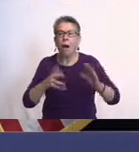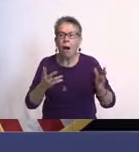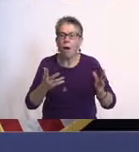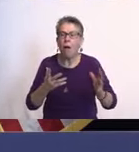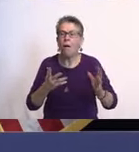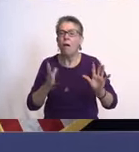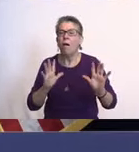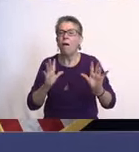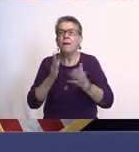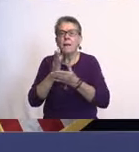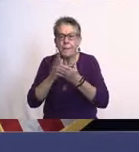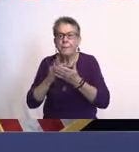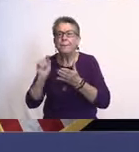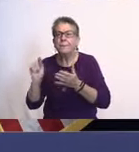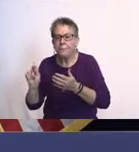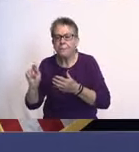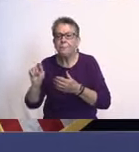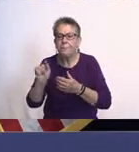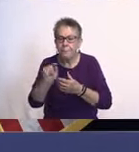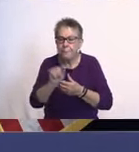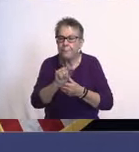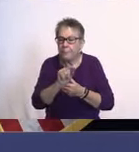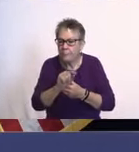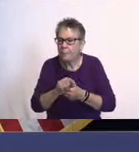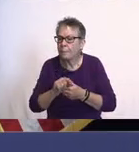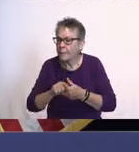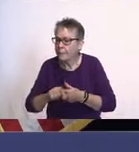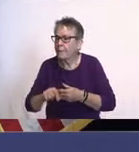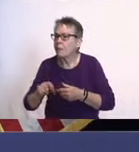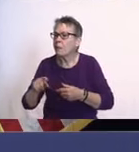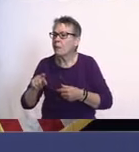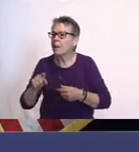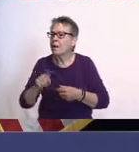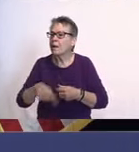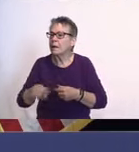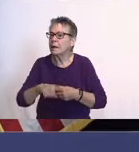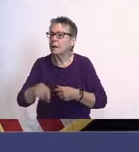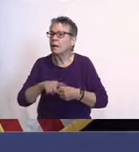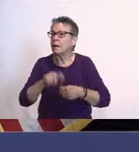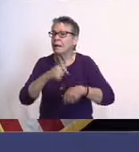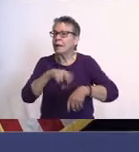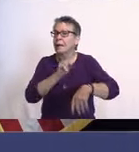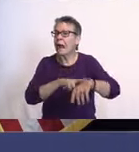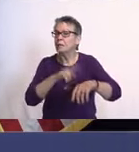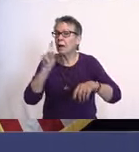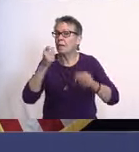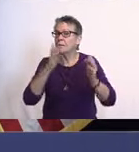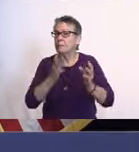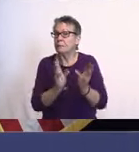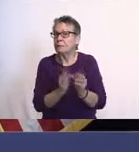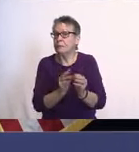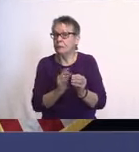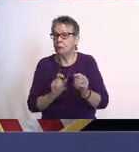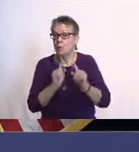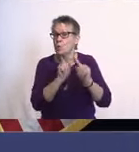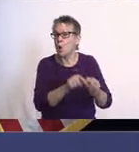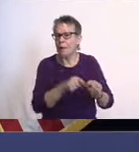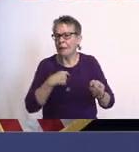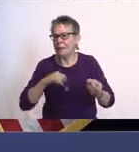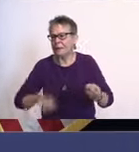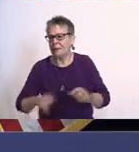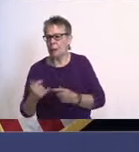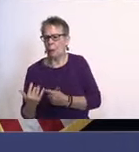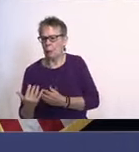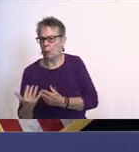leaving the state. When I finally left the state, they were under 500, and I don't think they ever got above 1,500. I think that's